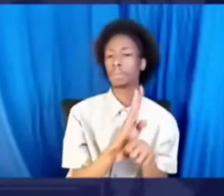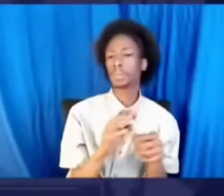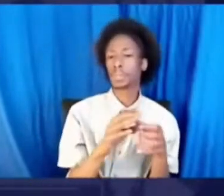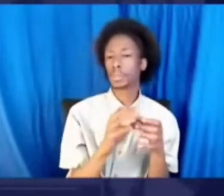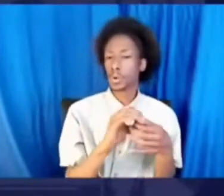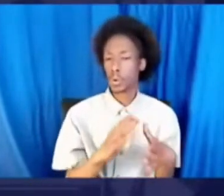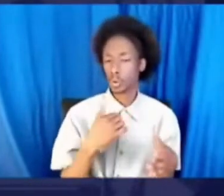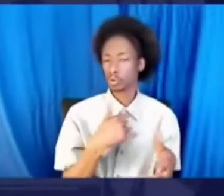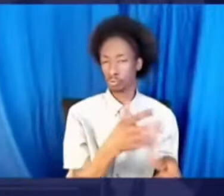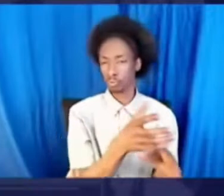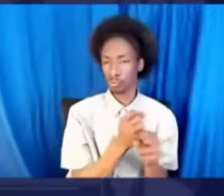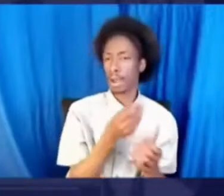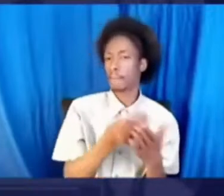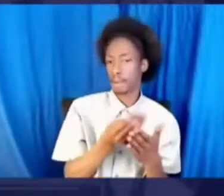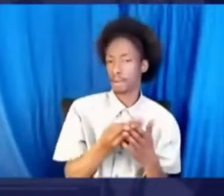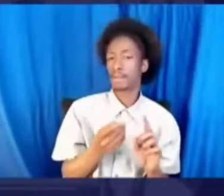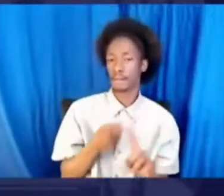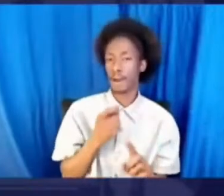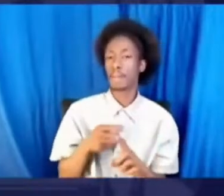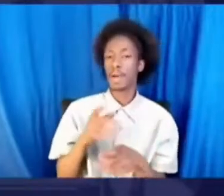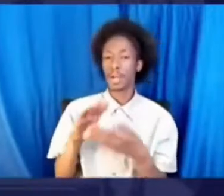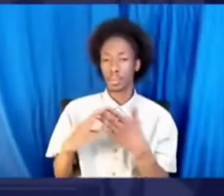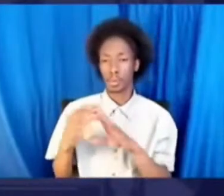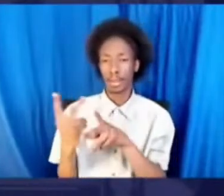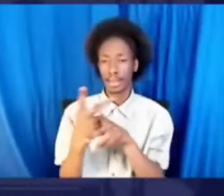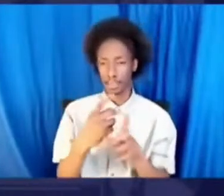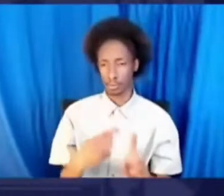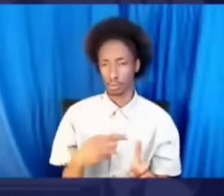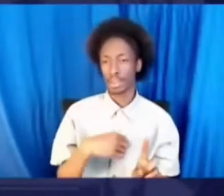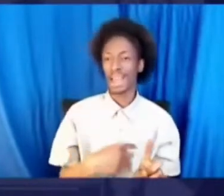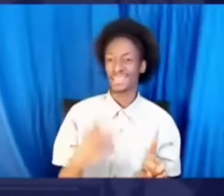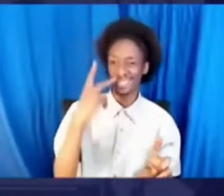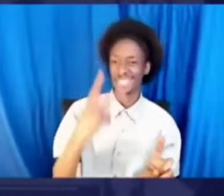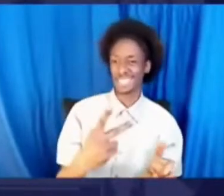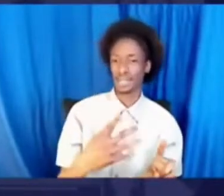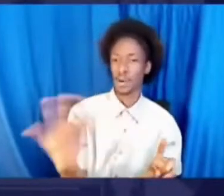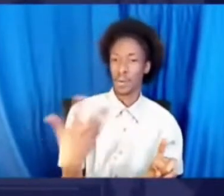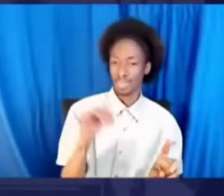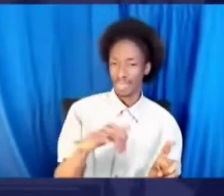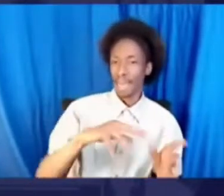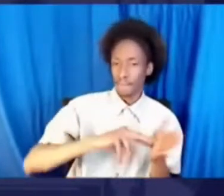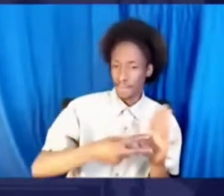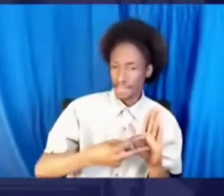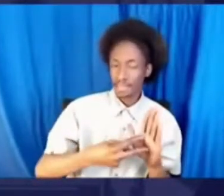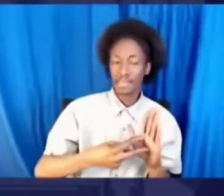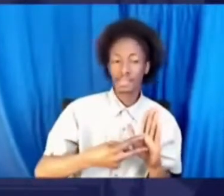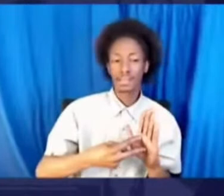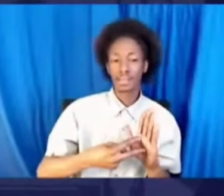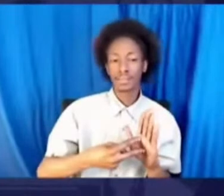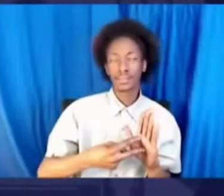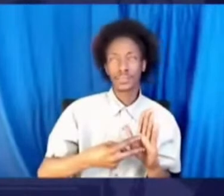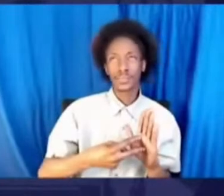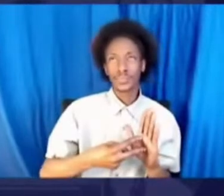from community lenders. And I have seen what it means in terms of